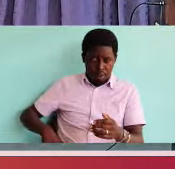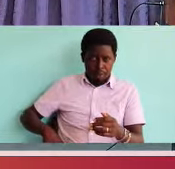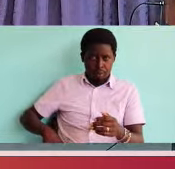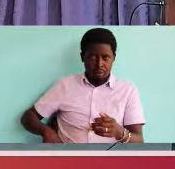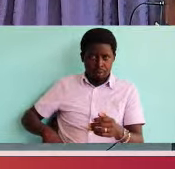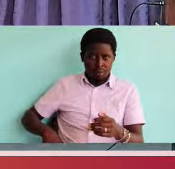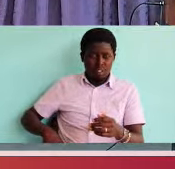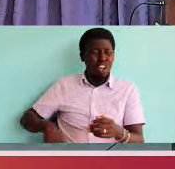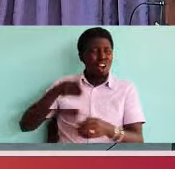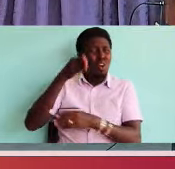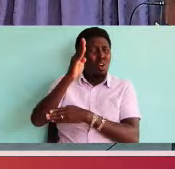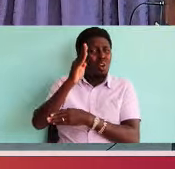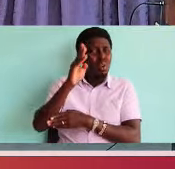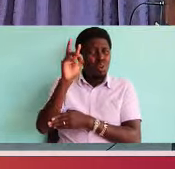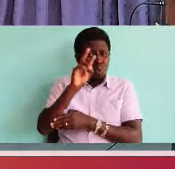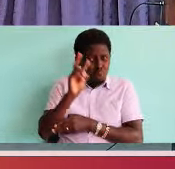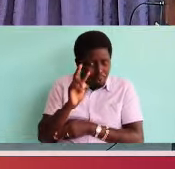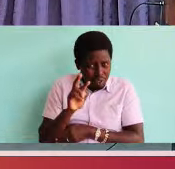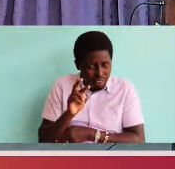God looked